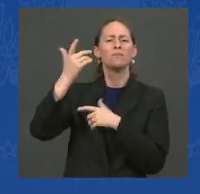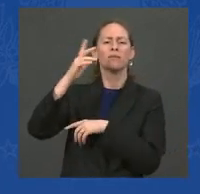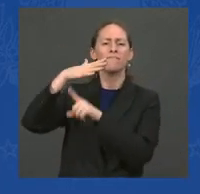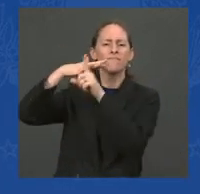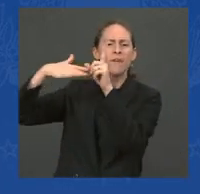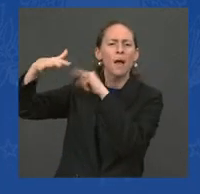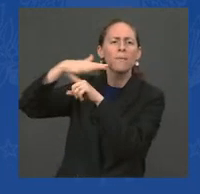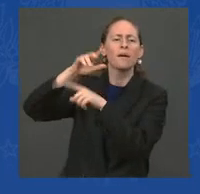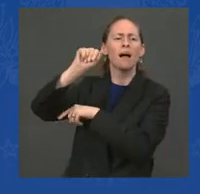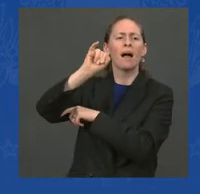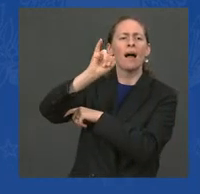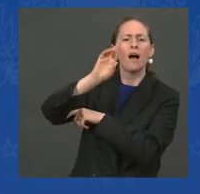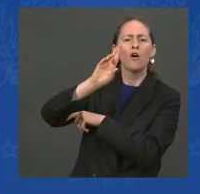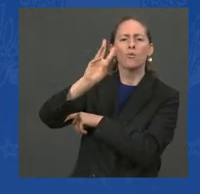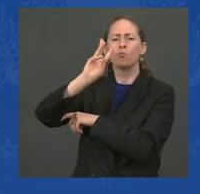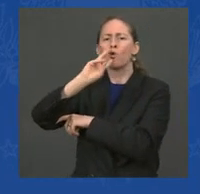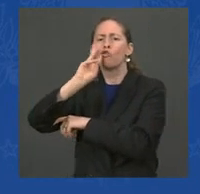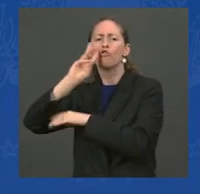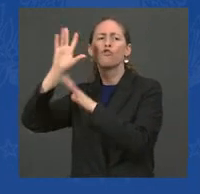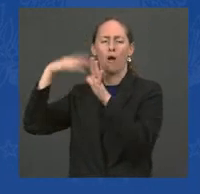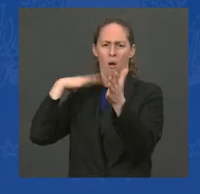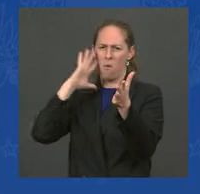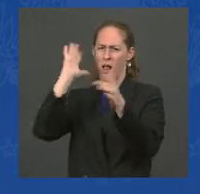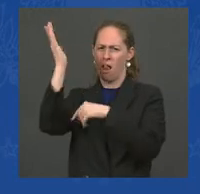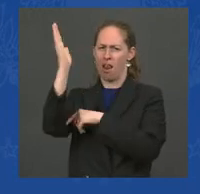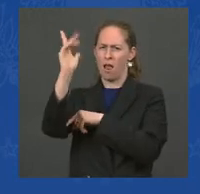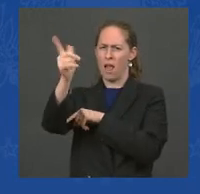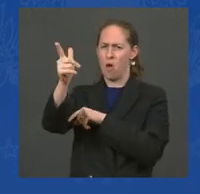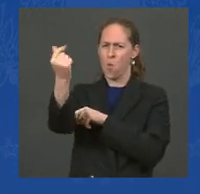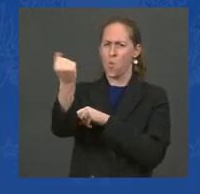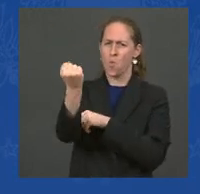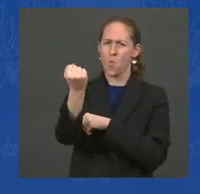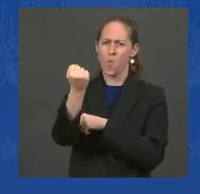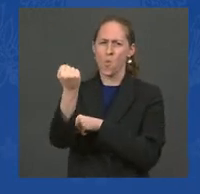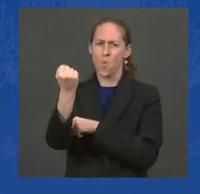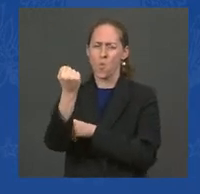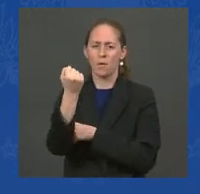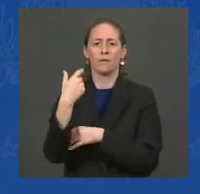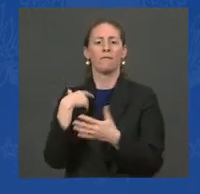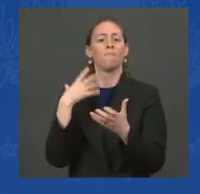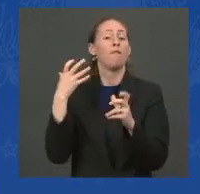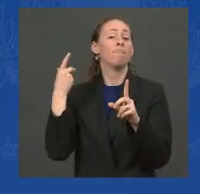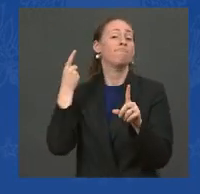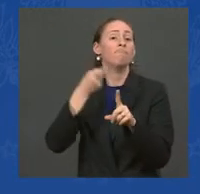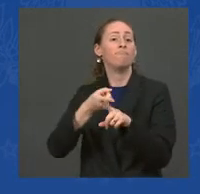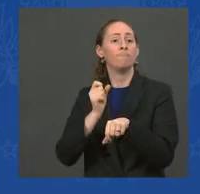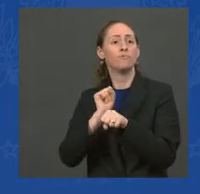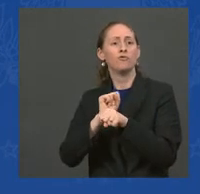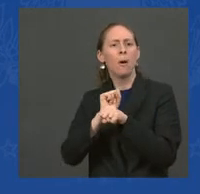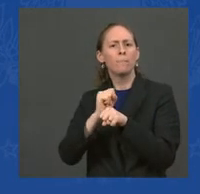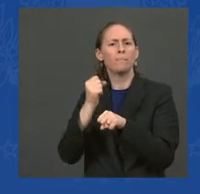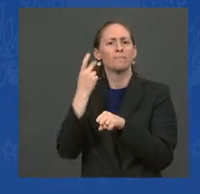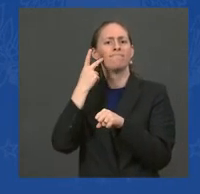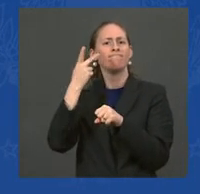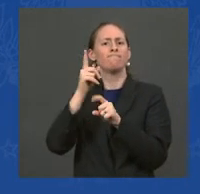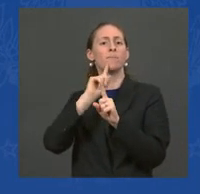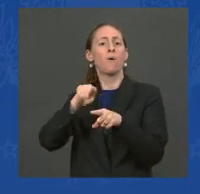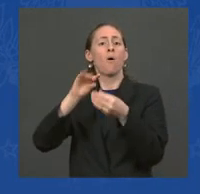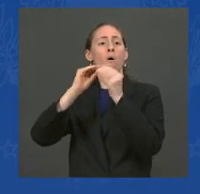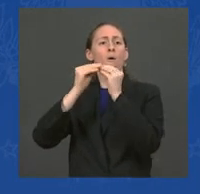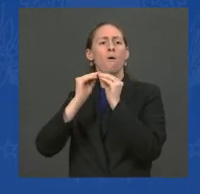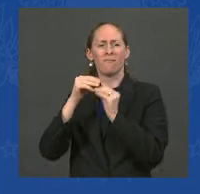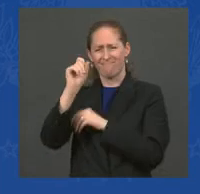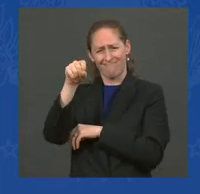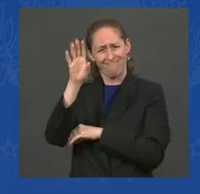about that later today. The jobs numbers also remind us that we have important work ahead of us and important investments we need to